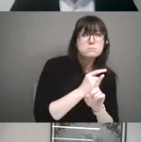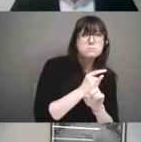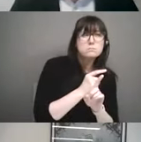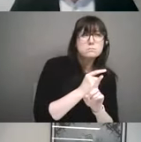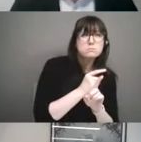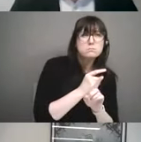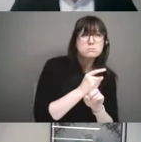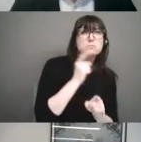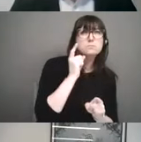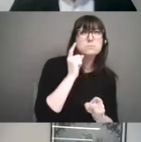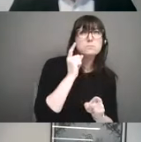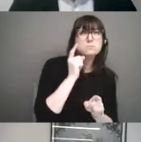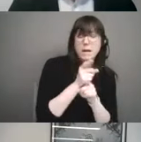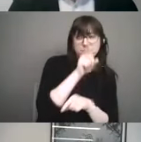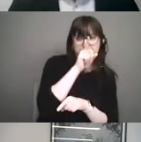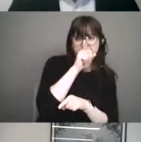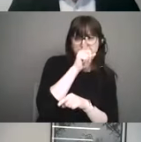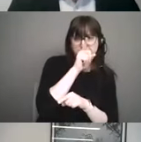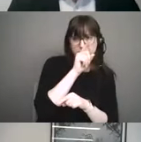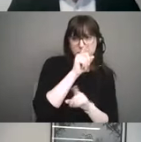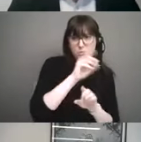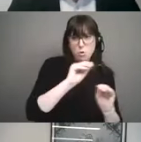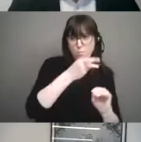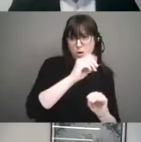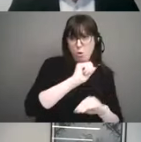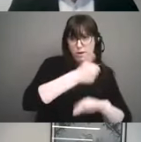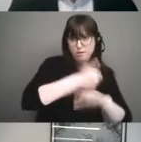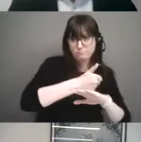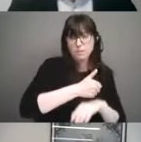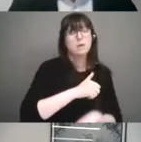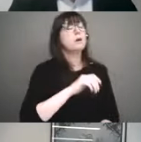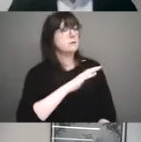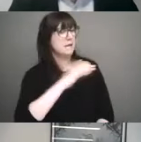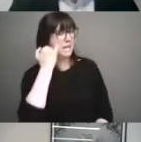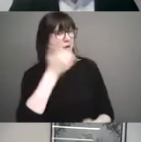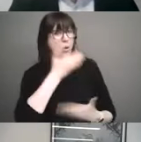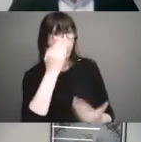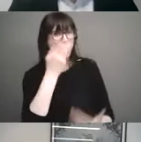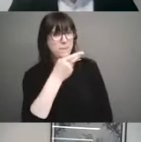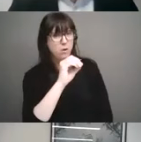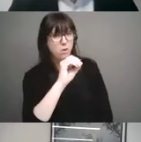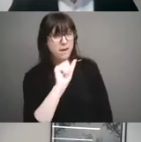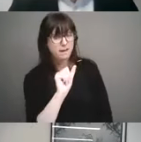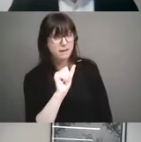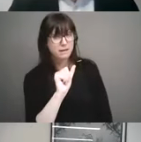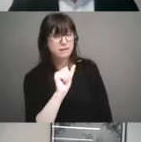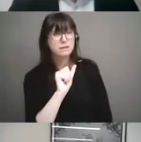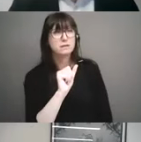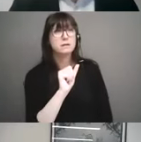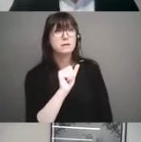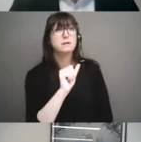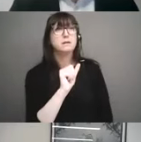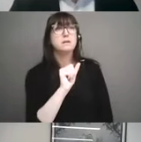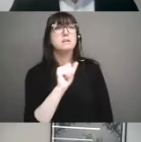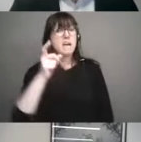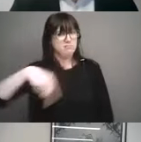say, there was no mention of a POA. Okay. If there's no POA and the family members believe